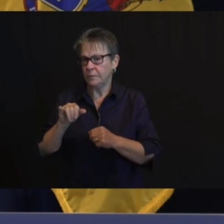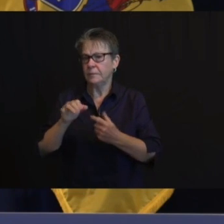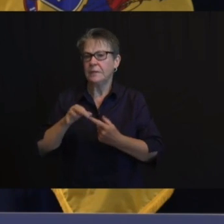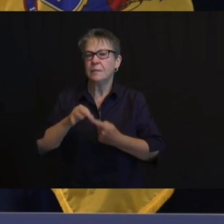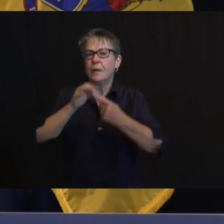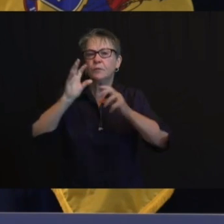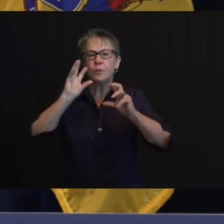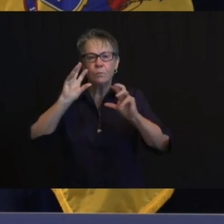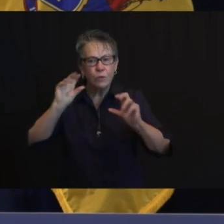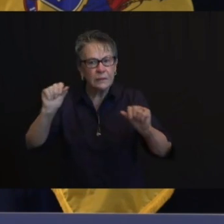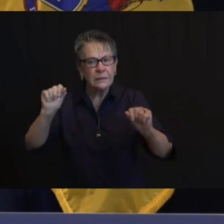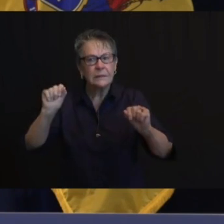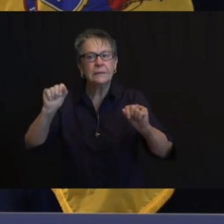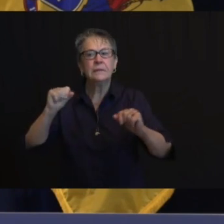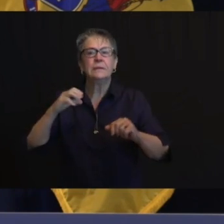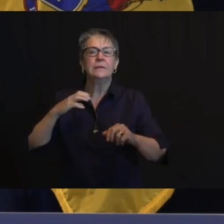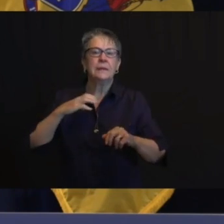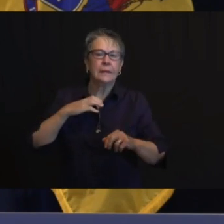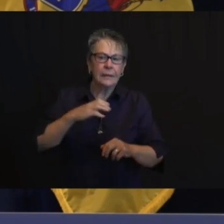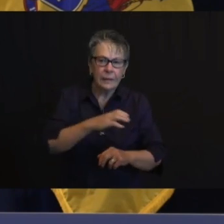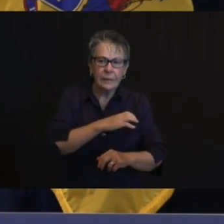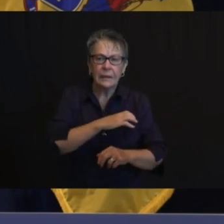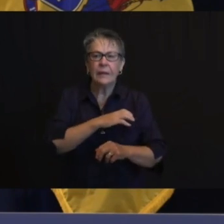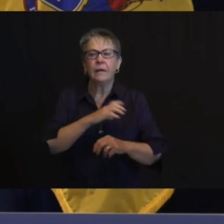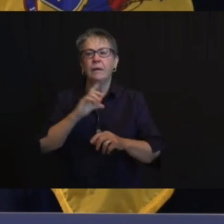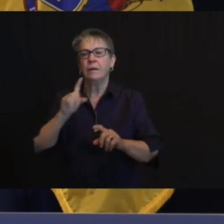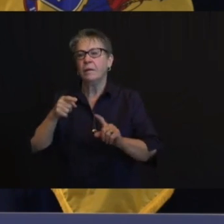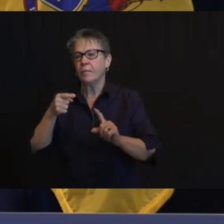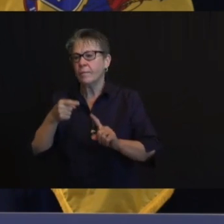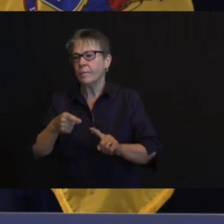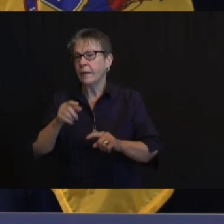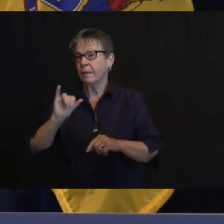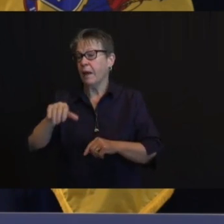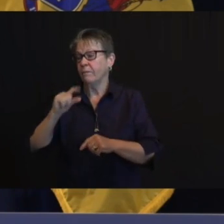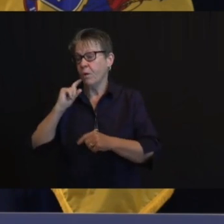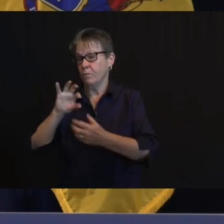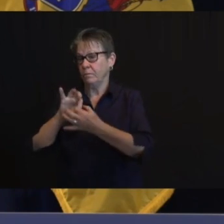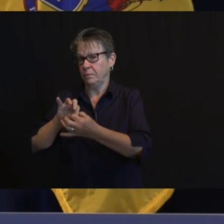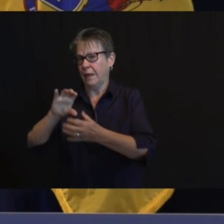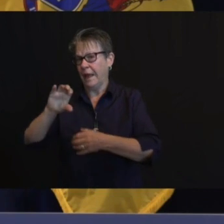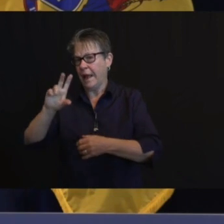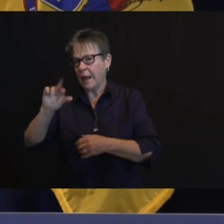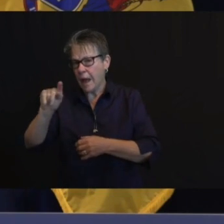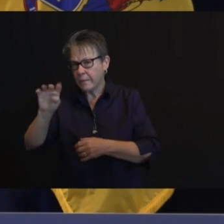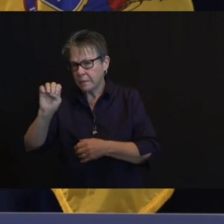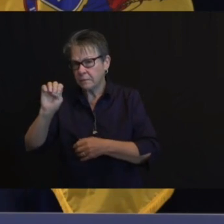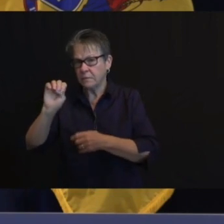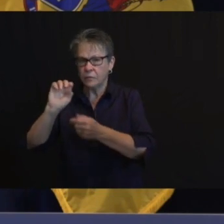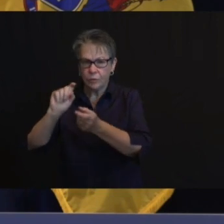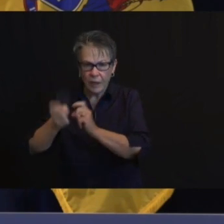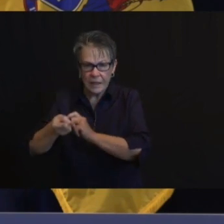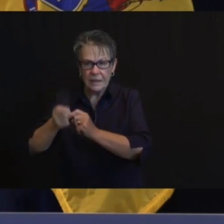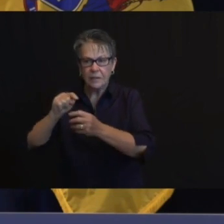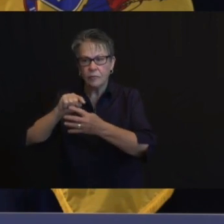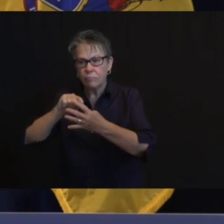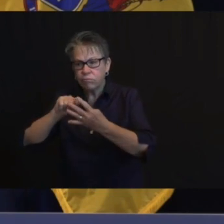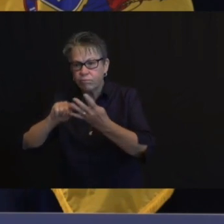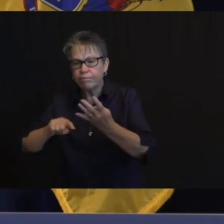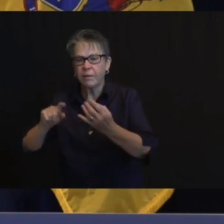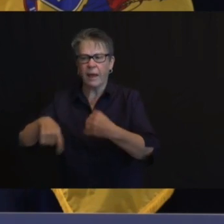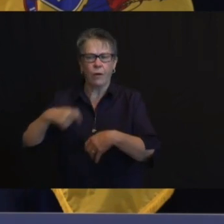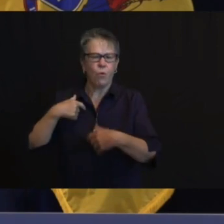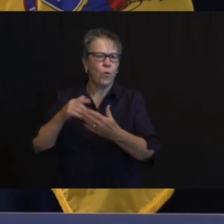National Security Council. So hats off to Secretary Kerry and to the rest of the team. So today, unless you